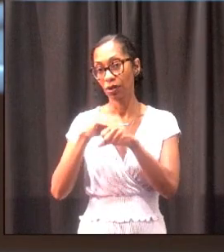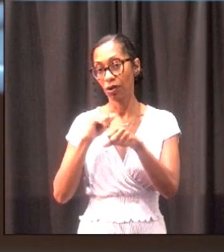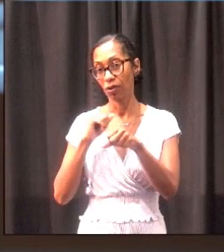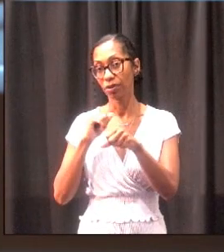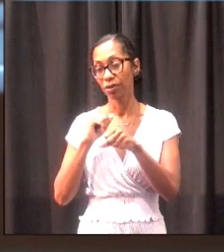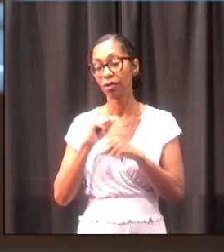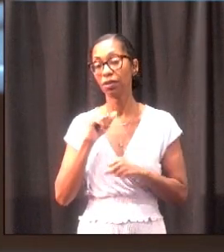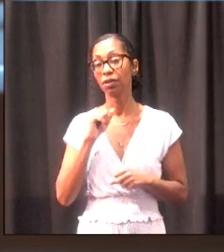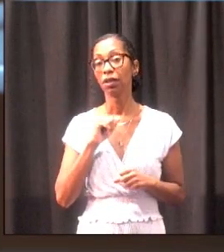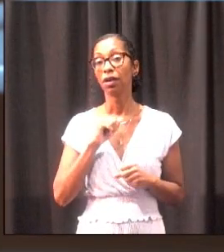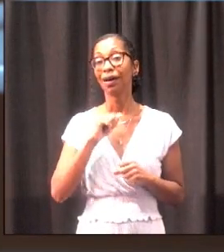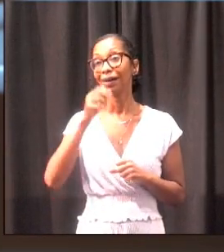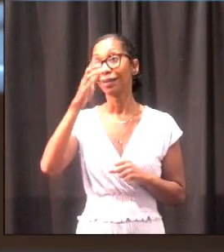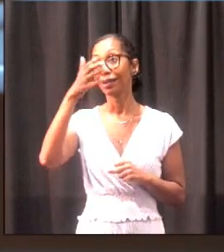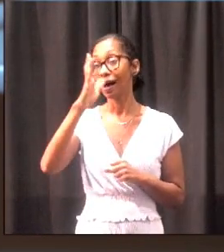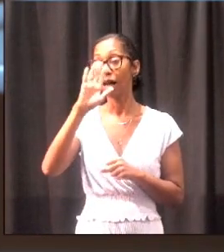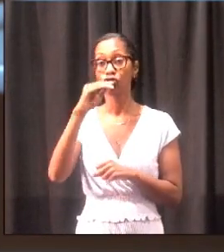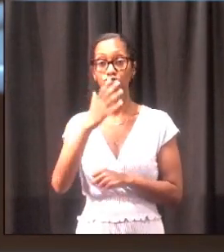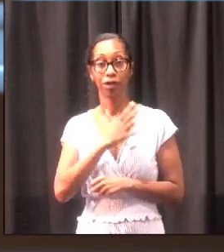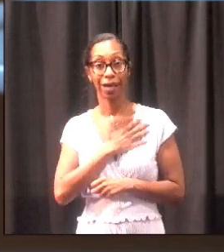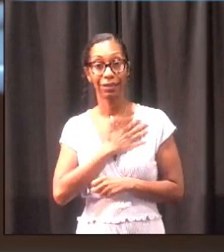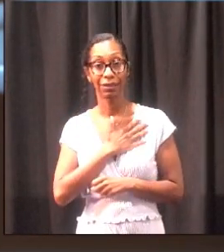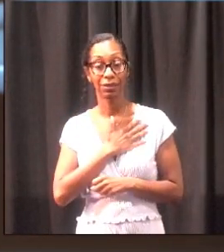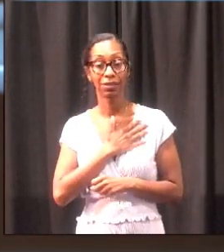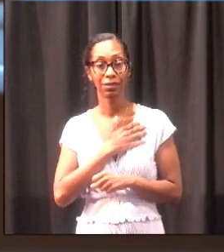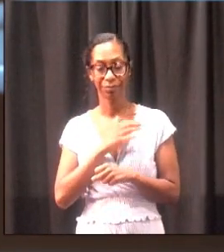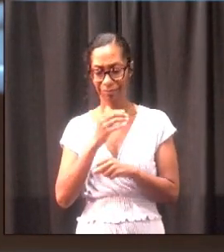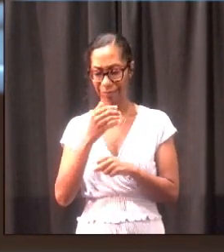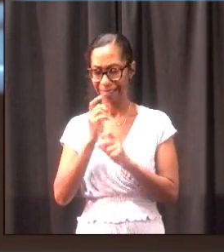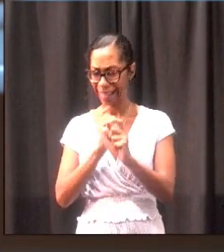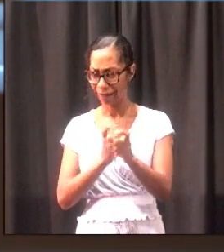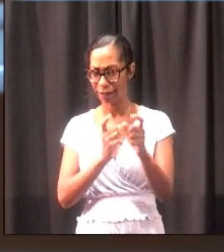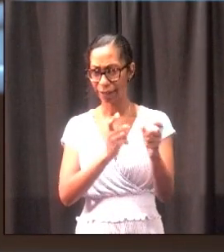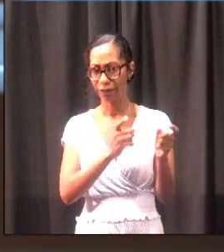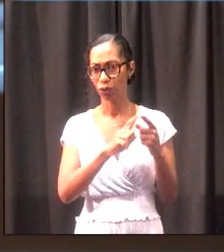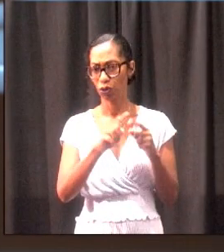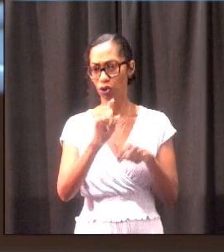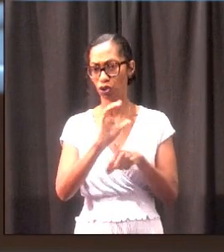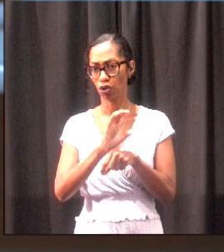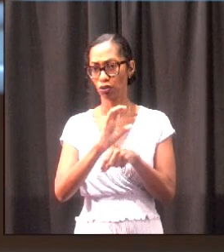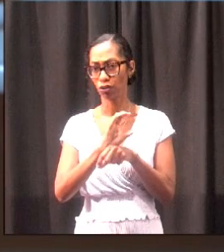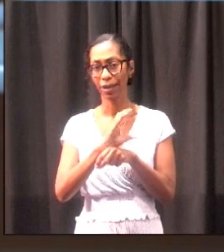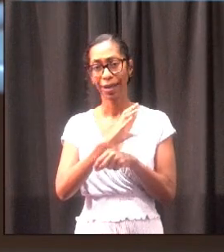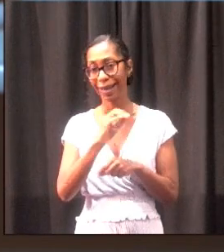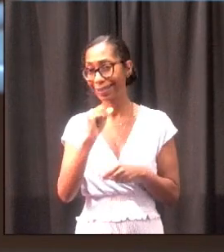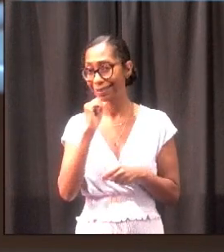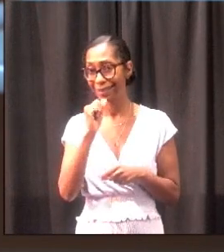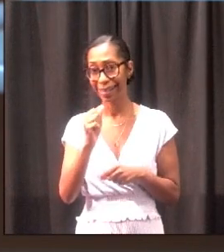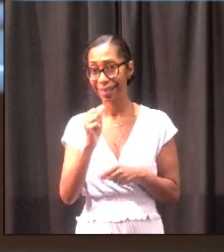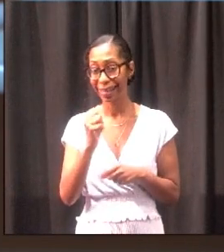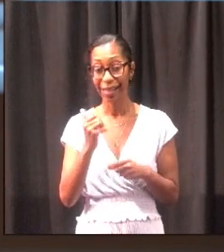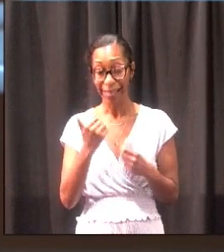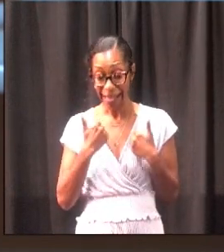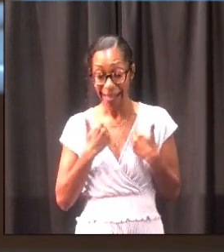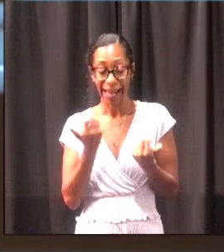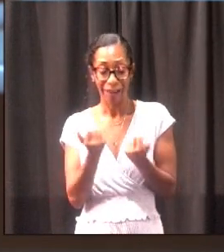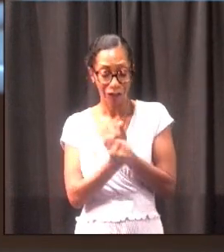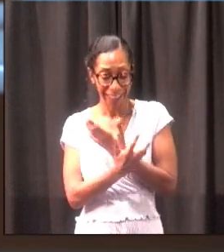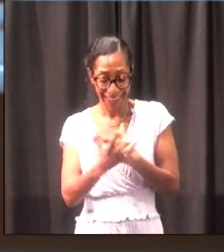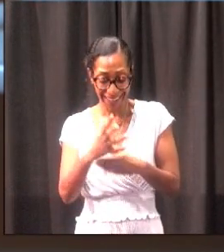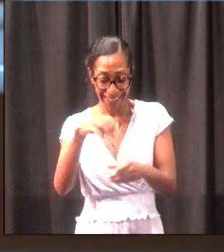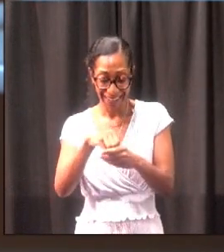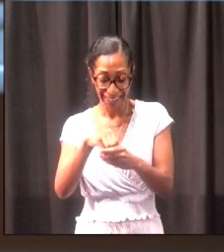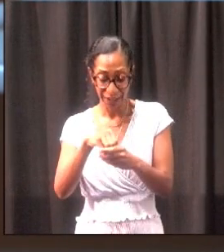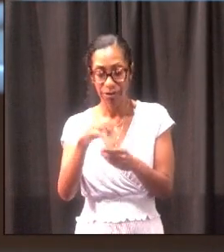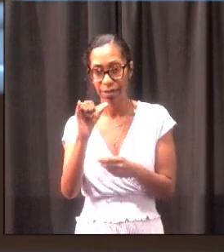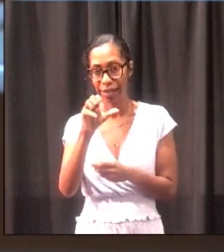of God was given to the church, and it did not lack any spiritual gift so that it would